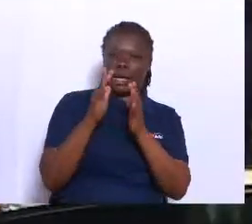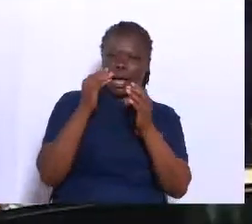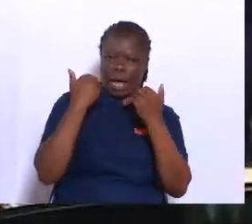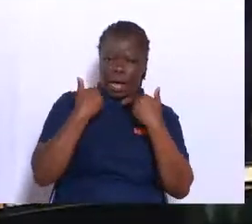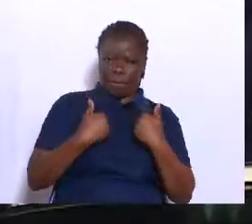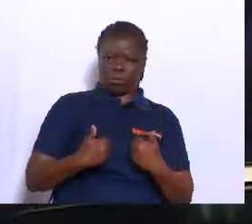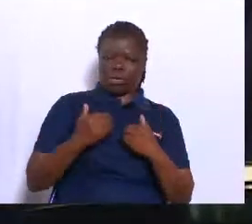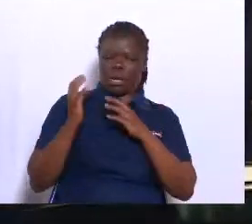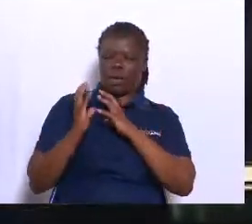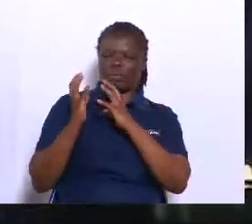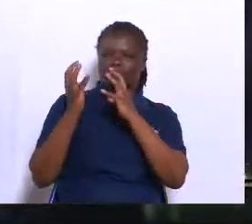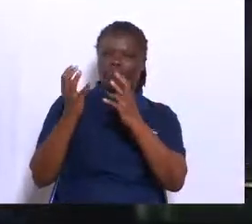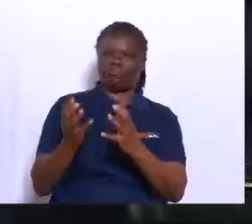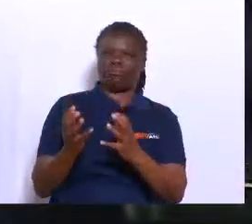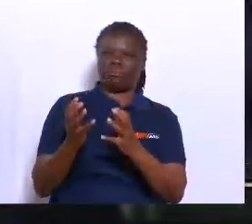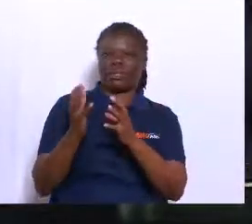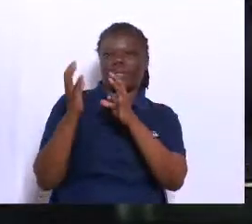nitawapumzisha.